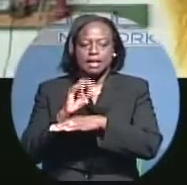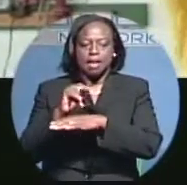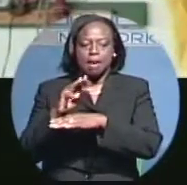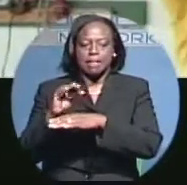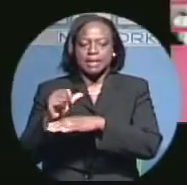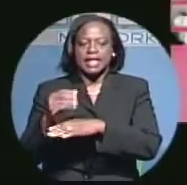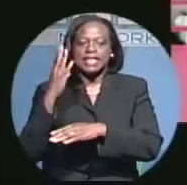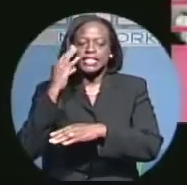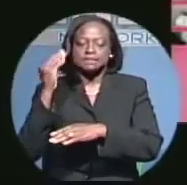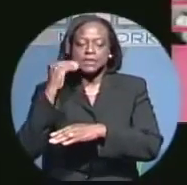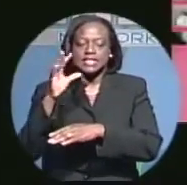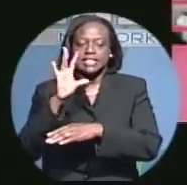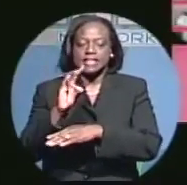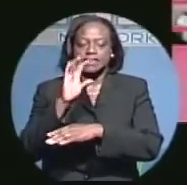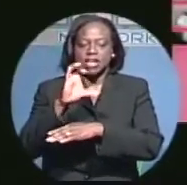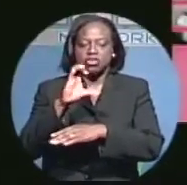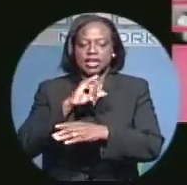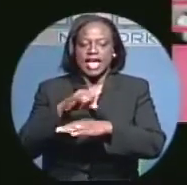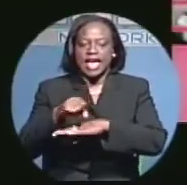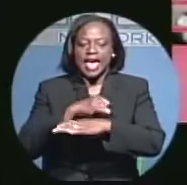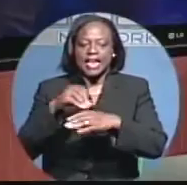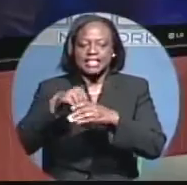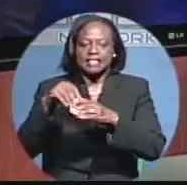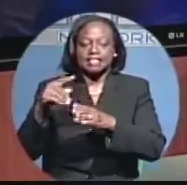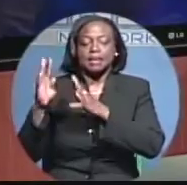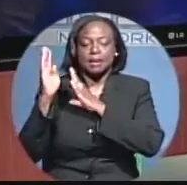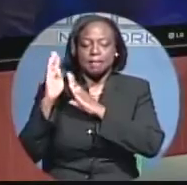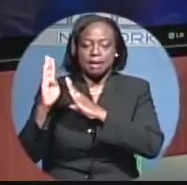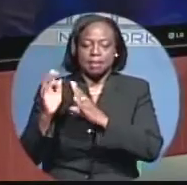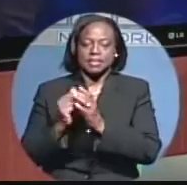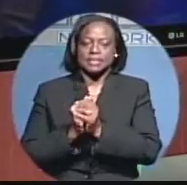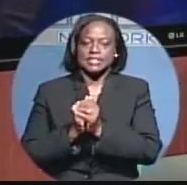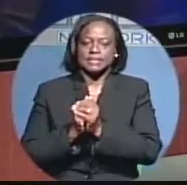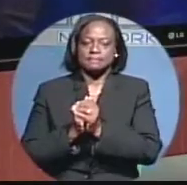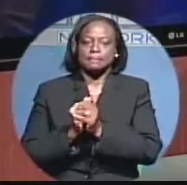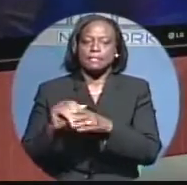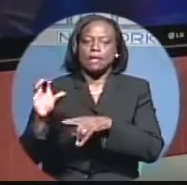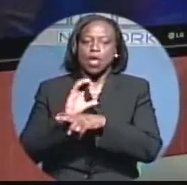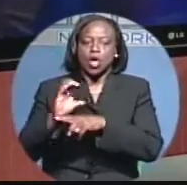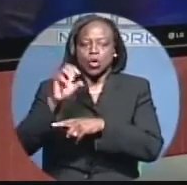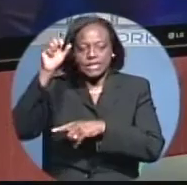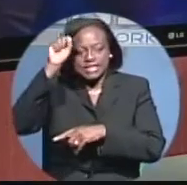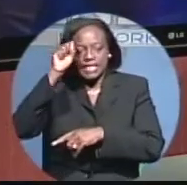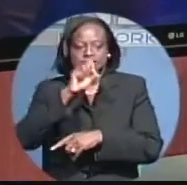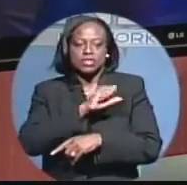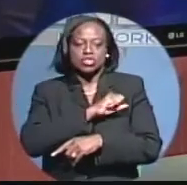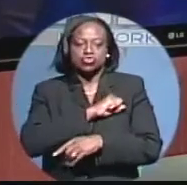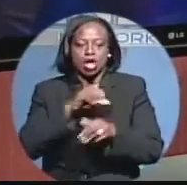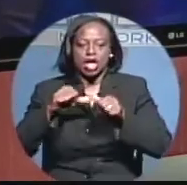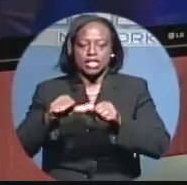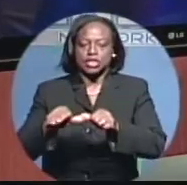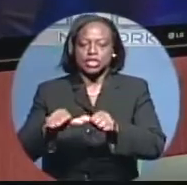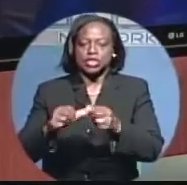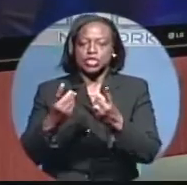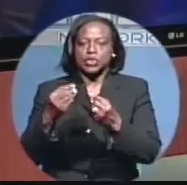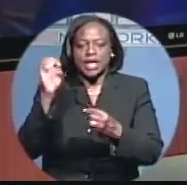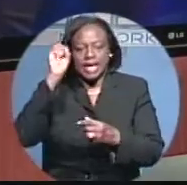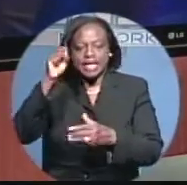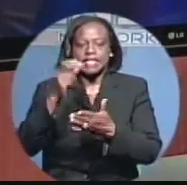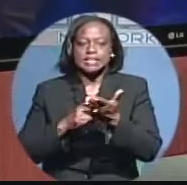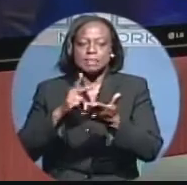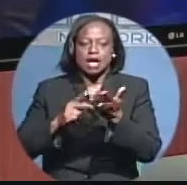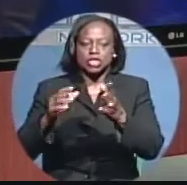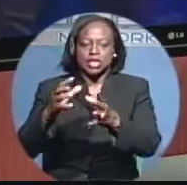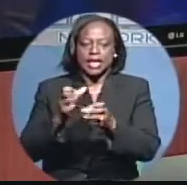Bombs. We could do it the way Christopher Columbus did it. Well, Coach Steven Strawn continuing to do his part in helping to get deserving